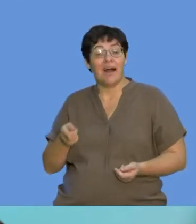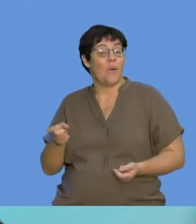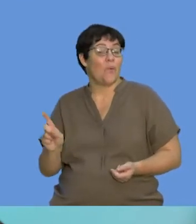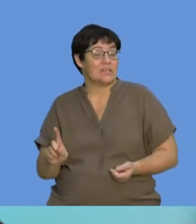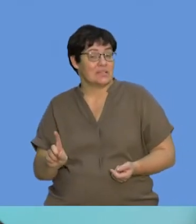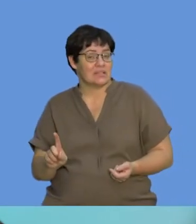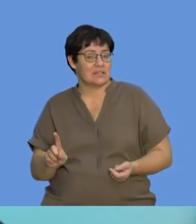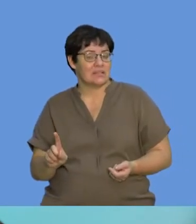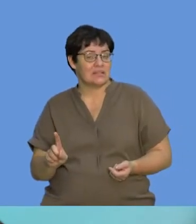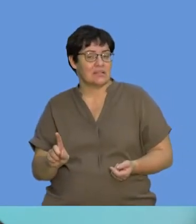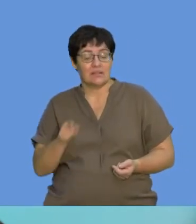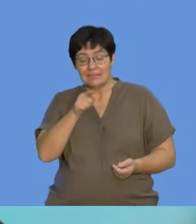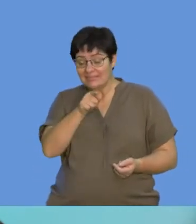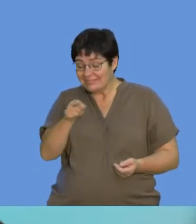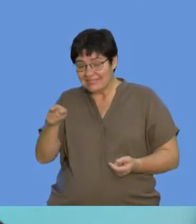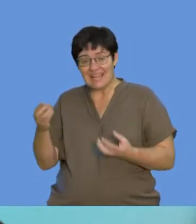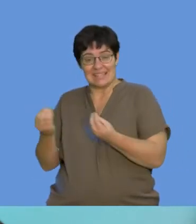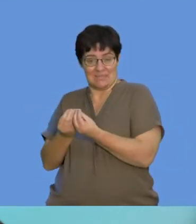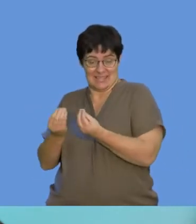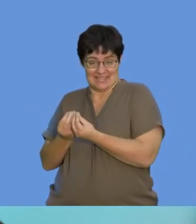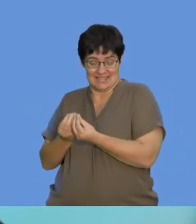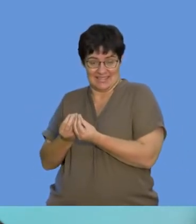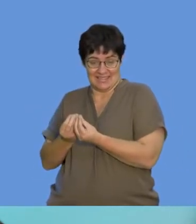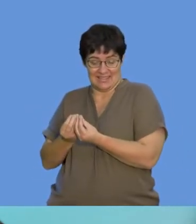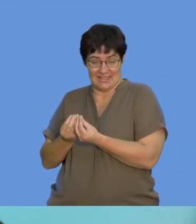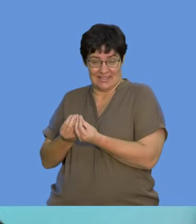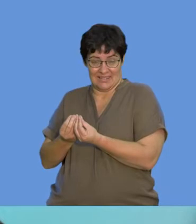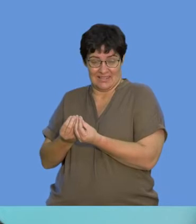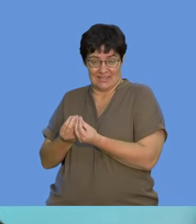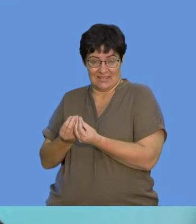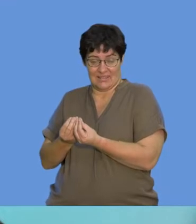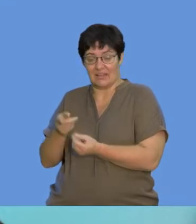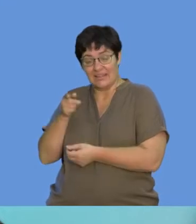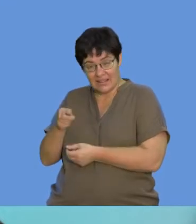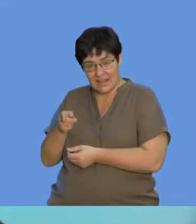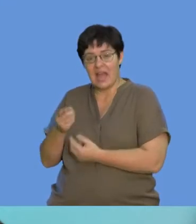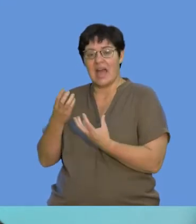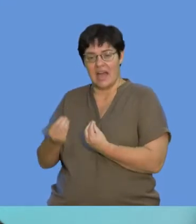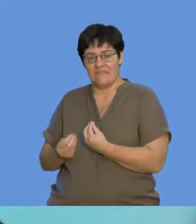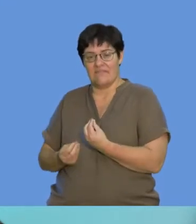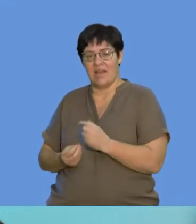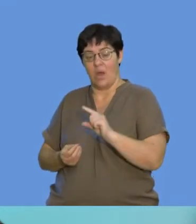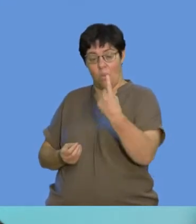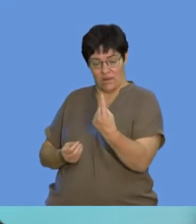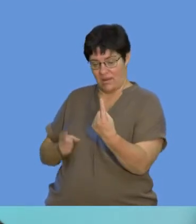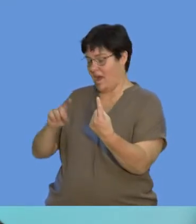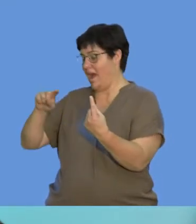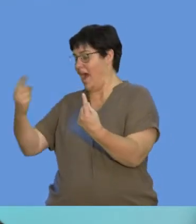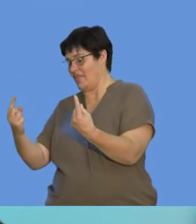actually referring to those substances or that, group of substances that actually consist of,